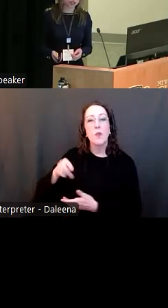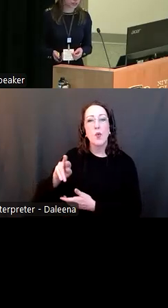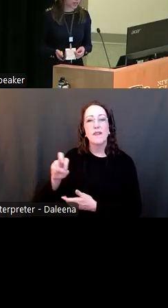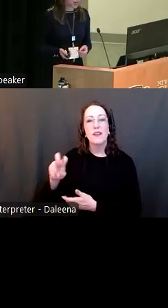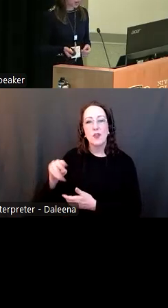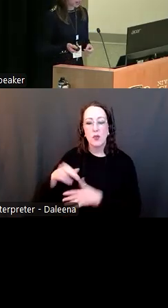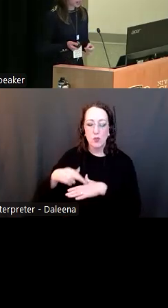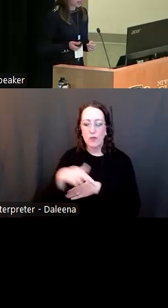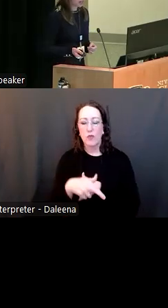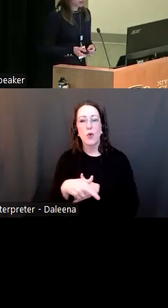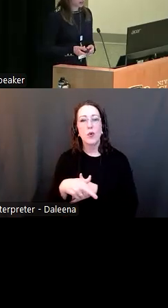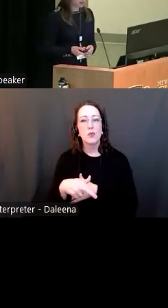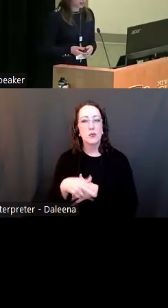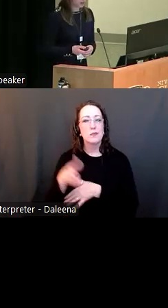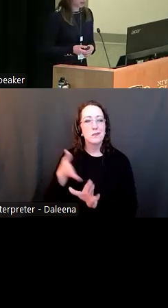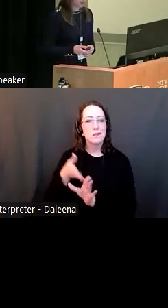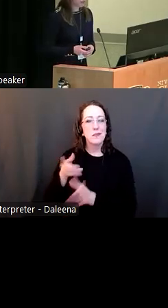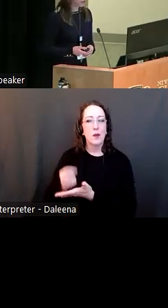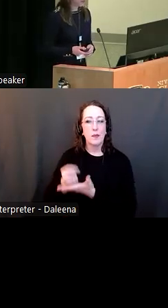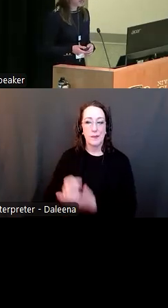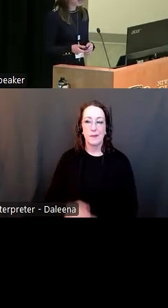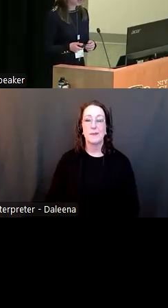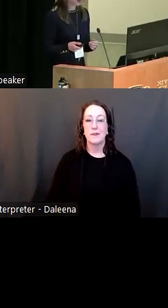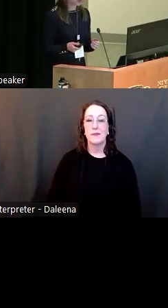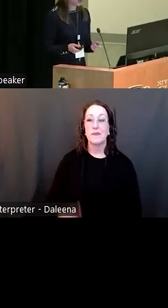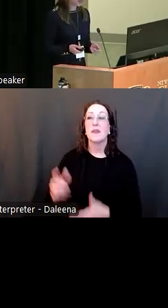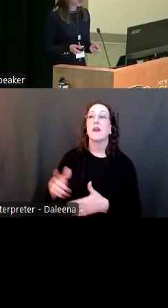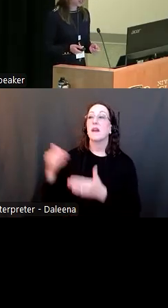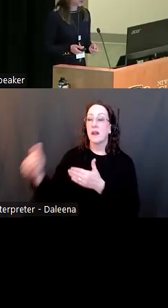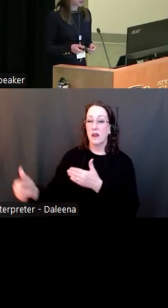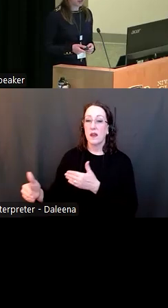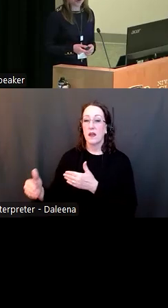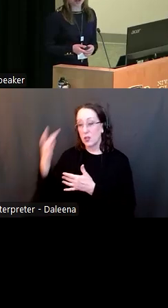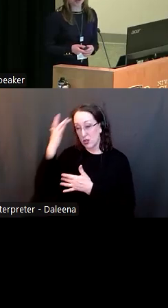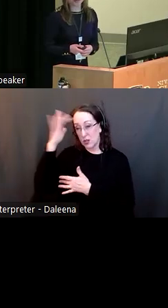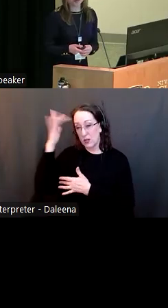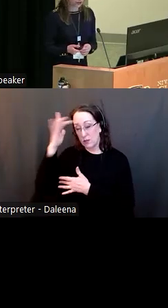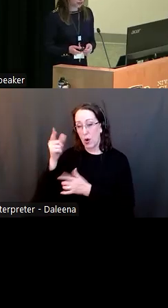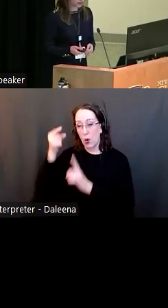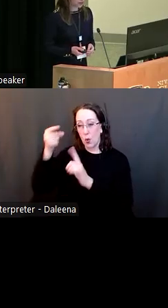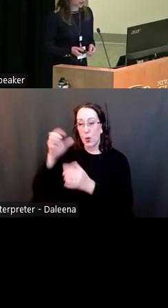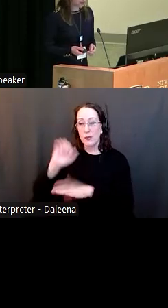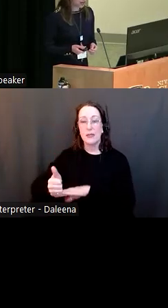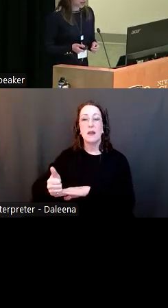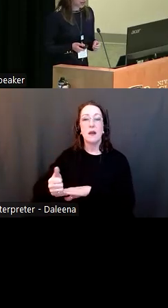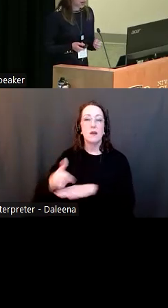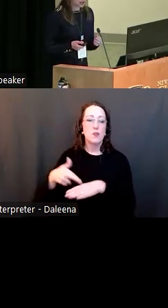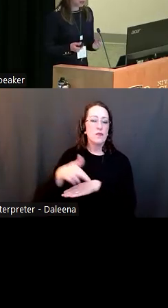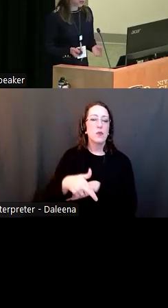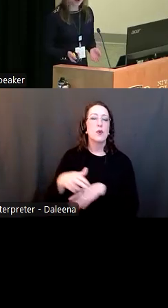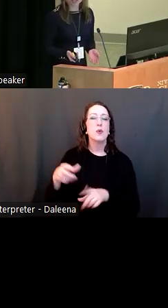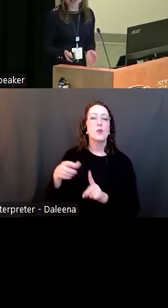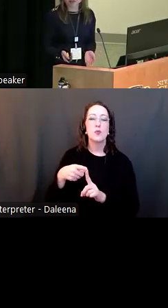referral to psychological therapy, followed by SMART goal setting or referral to